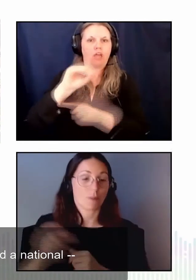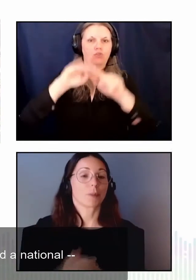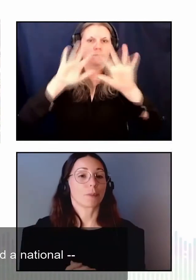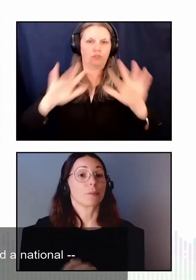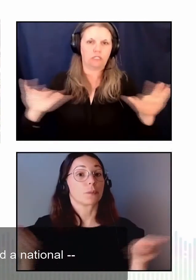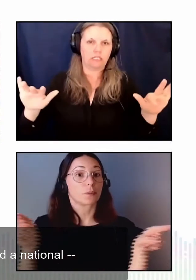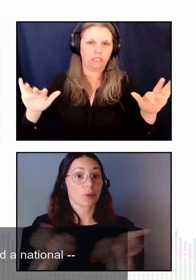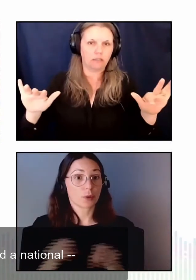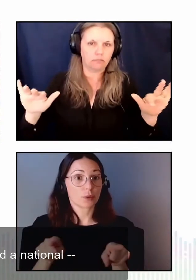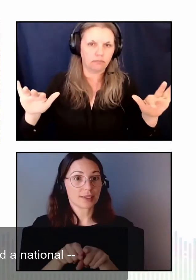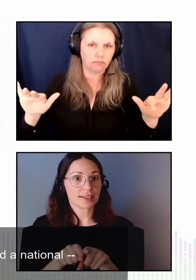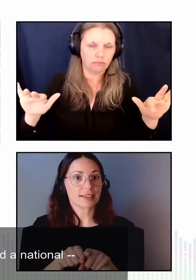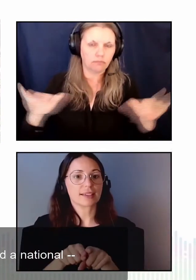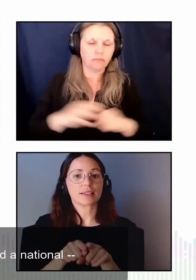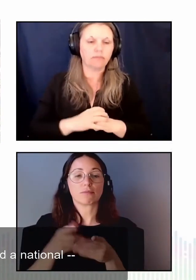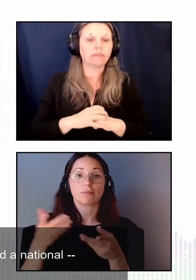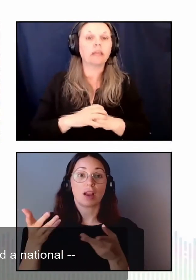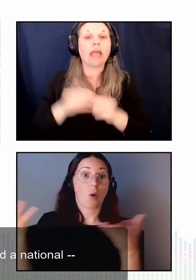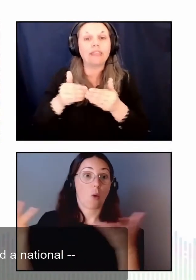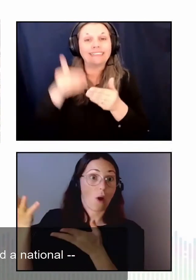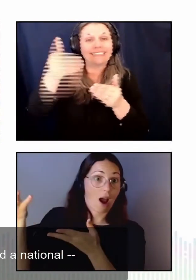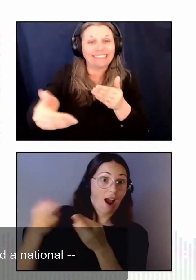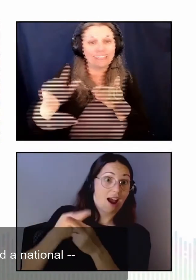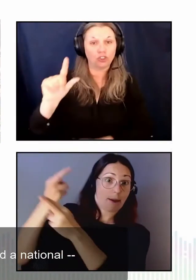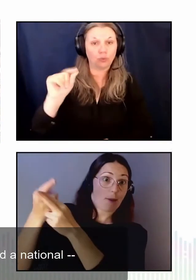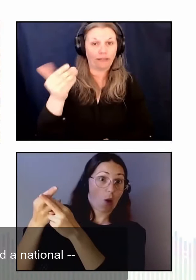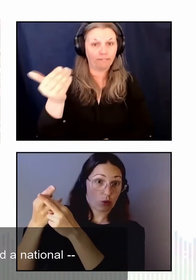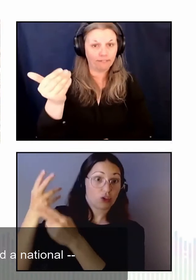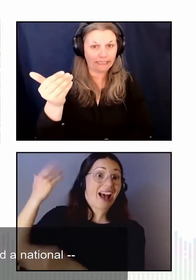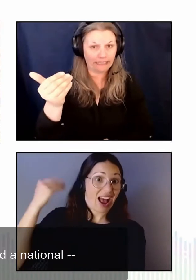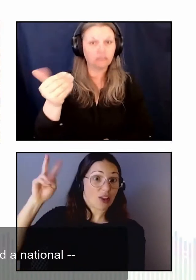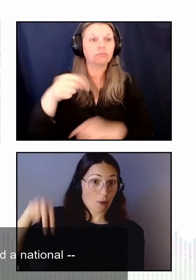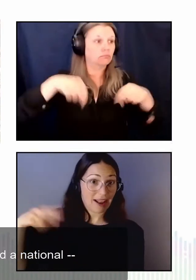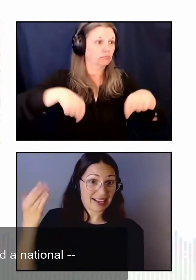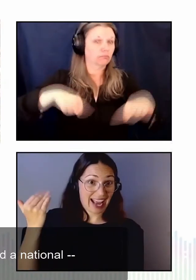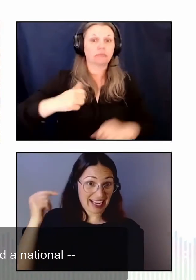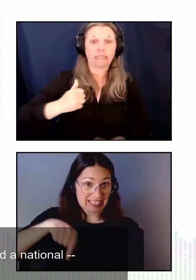In response, in 2015, Canada adopted a